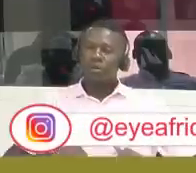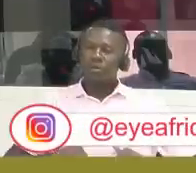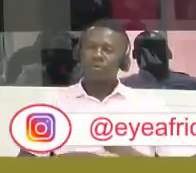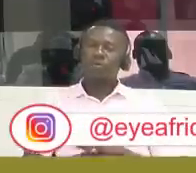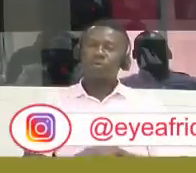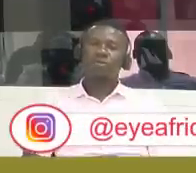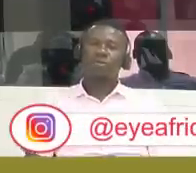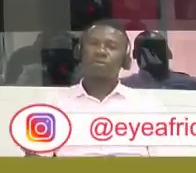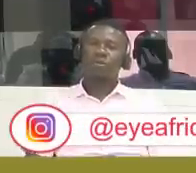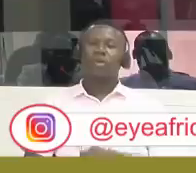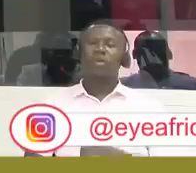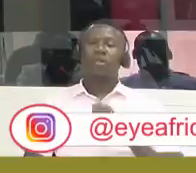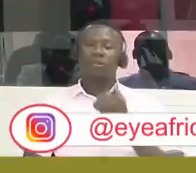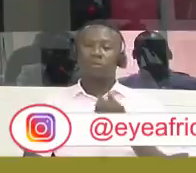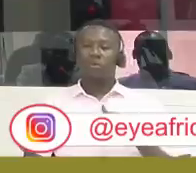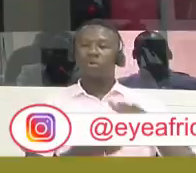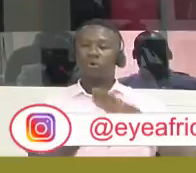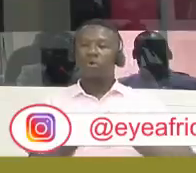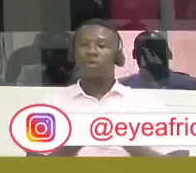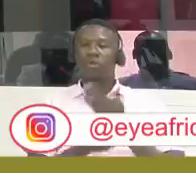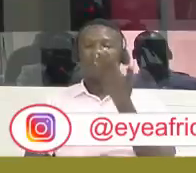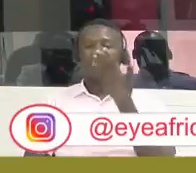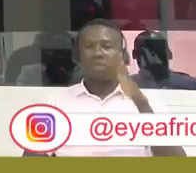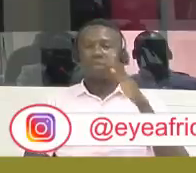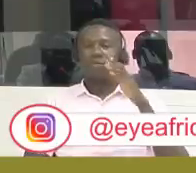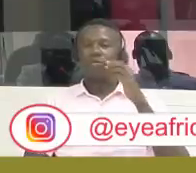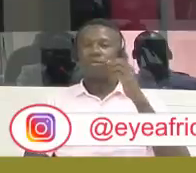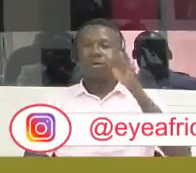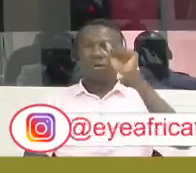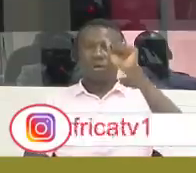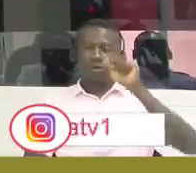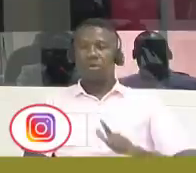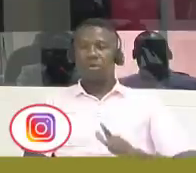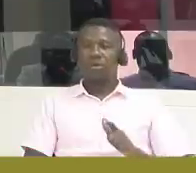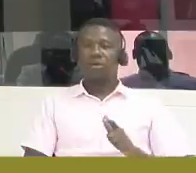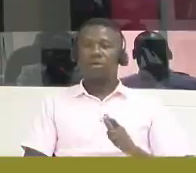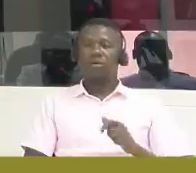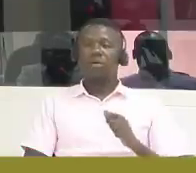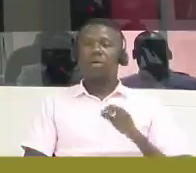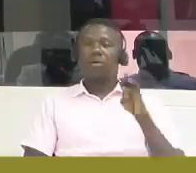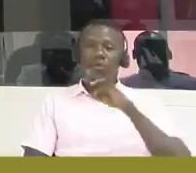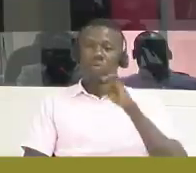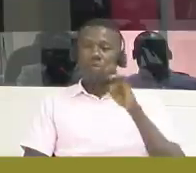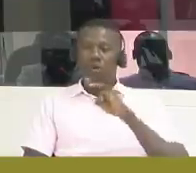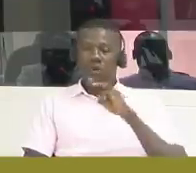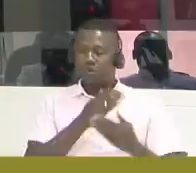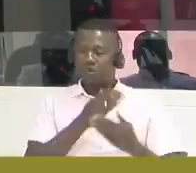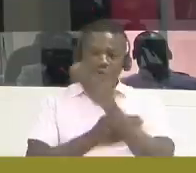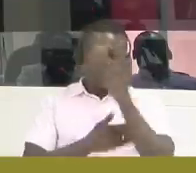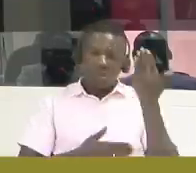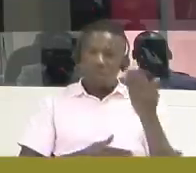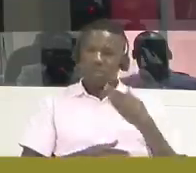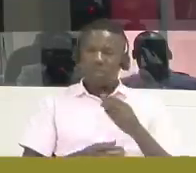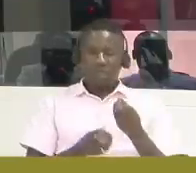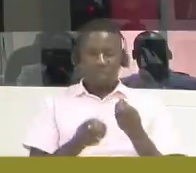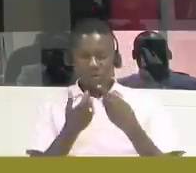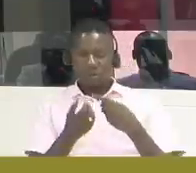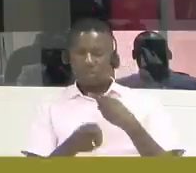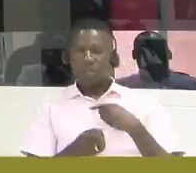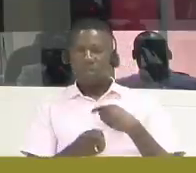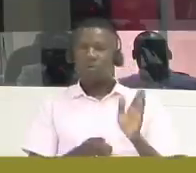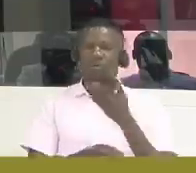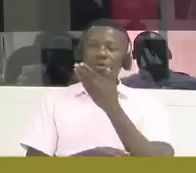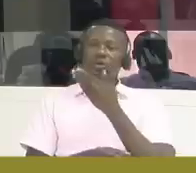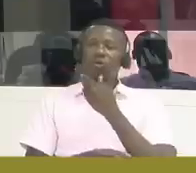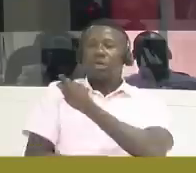of April, Monday morning. He told me that he was going to Red Cross then